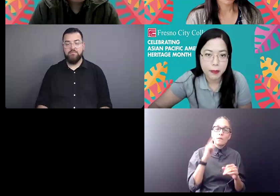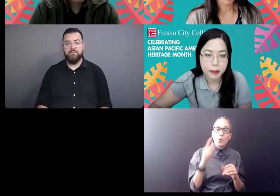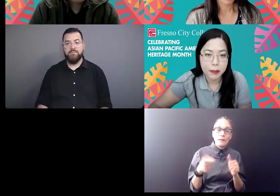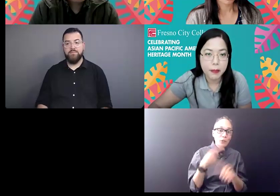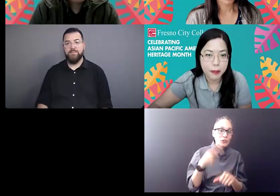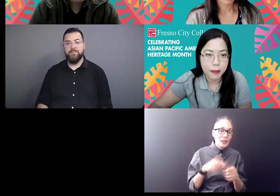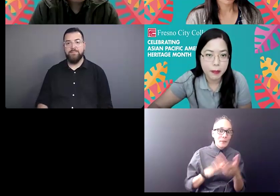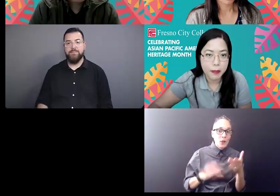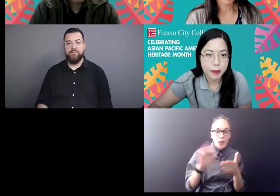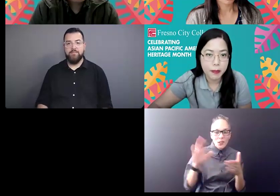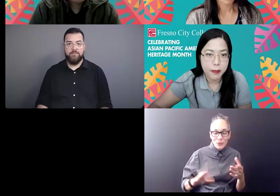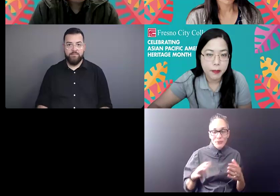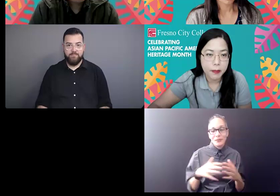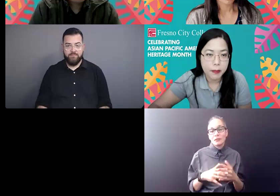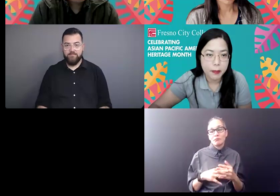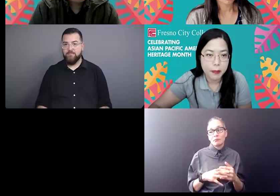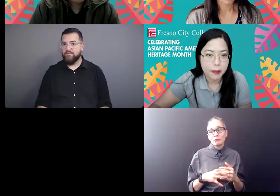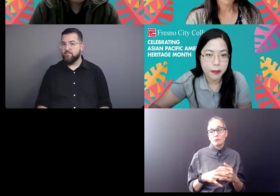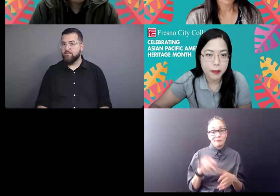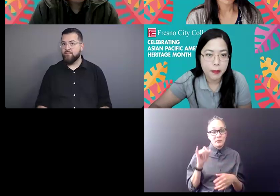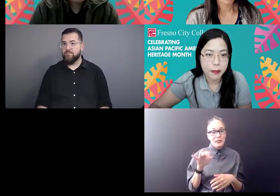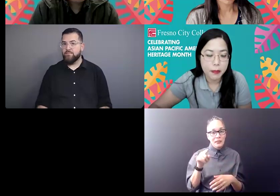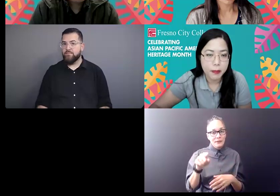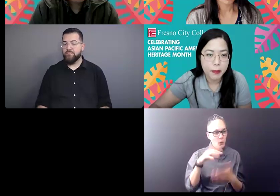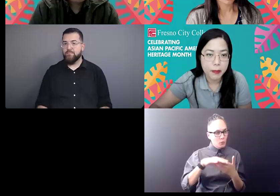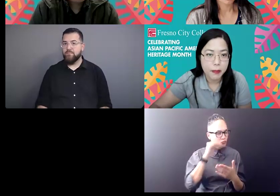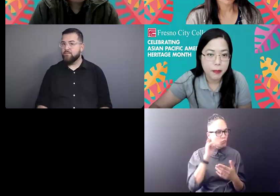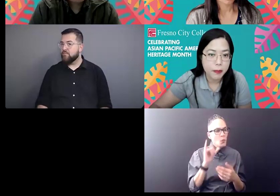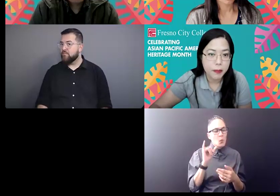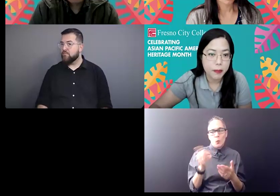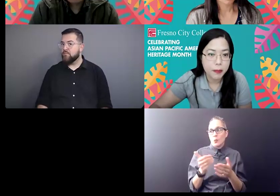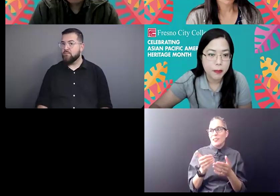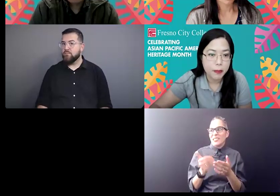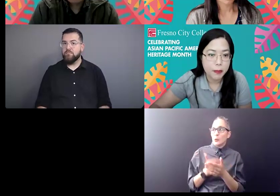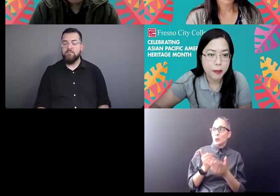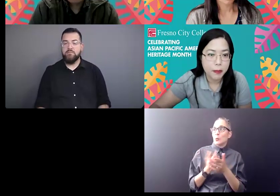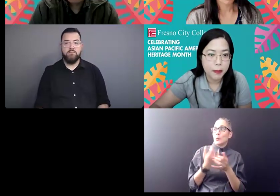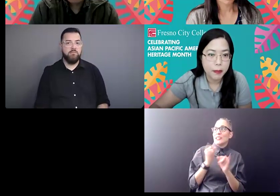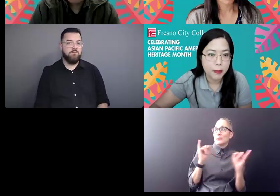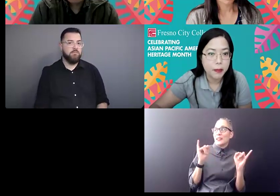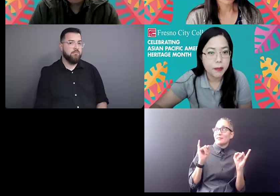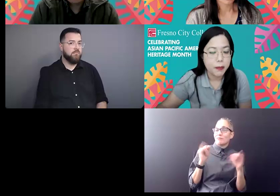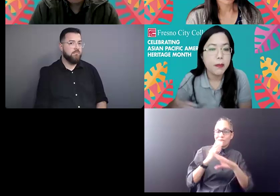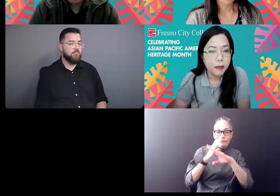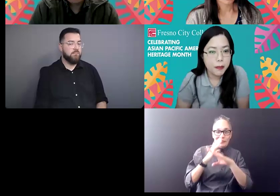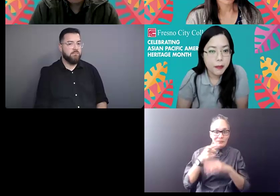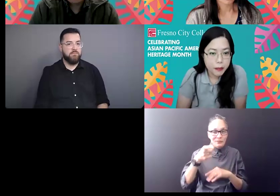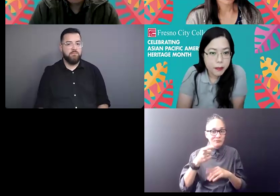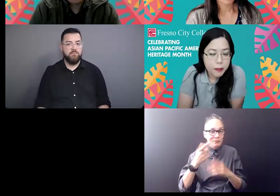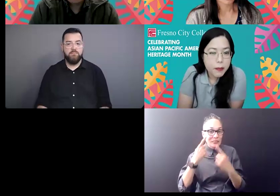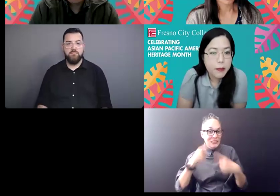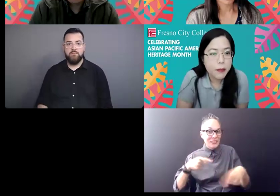time college students. That if you find that this newfound freedom is keeping you from being